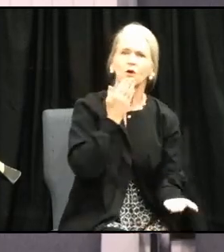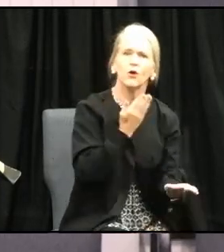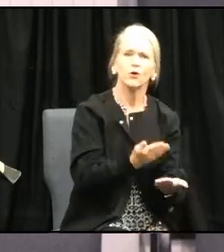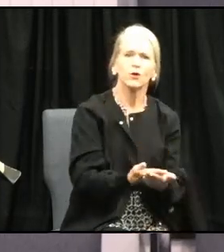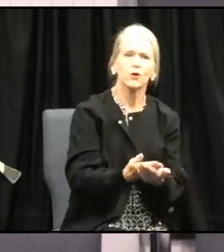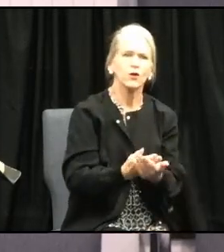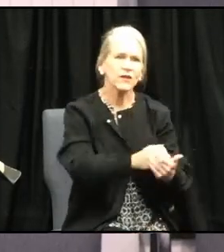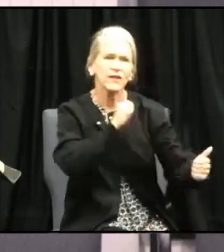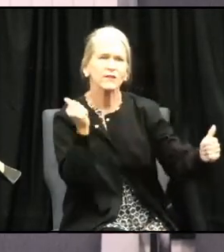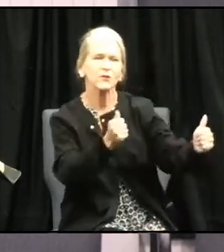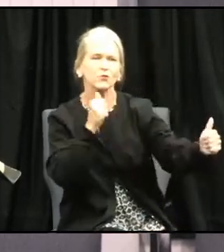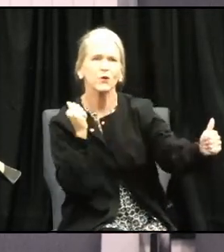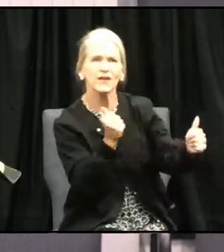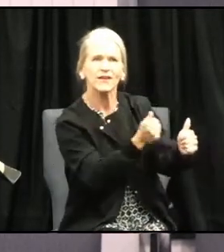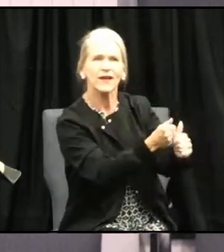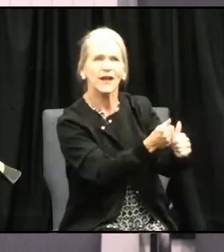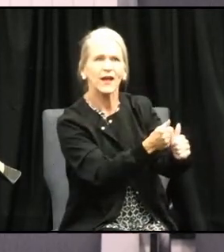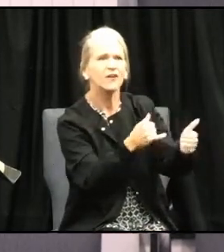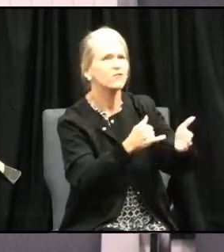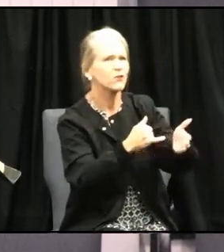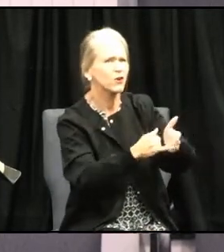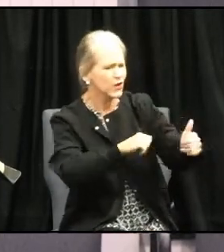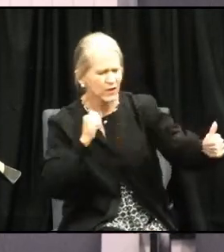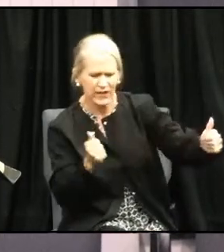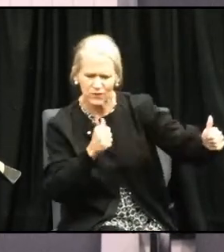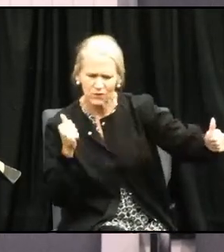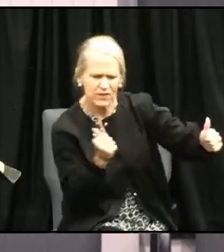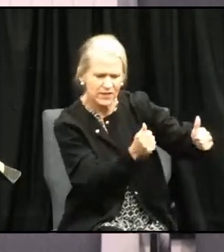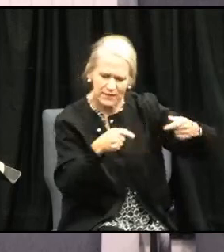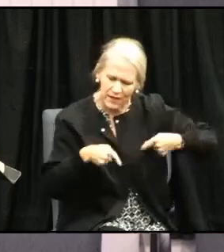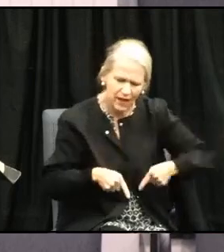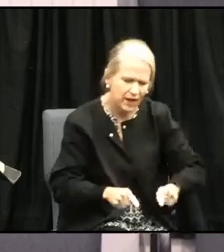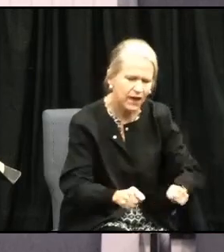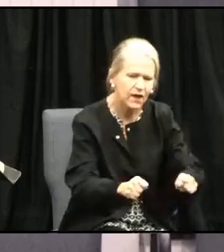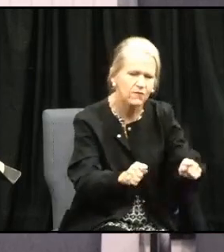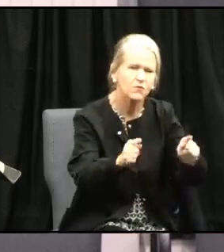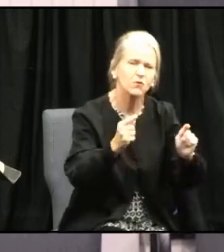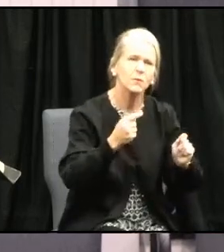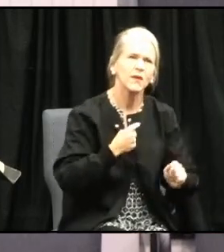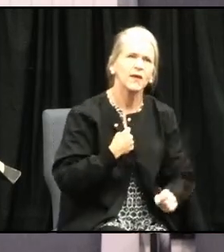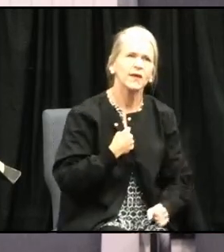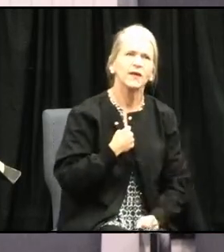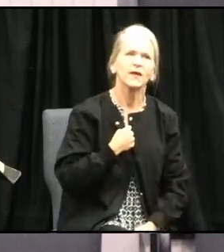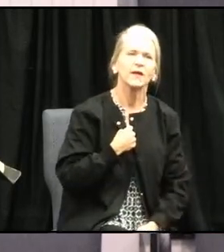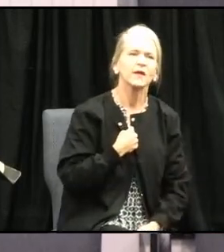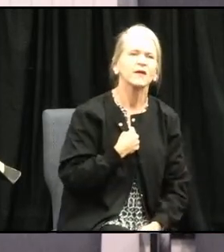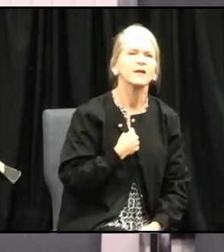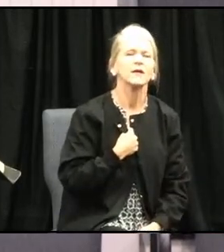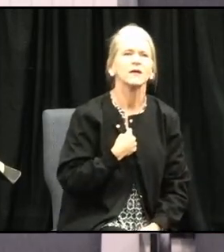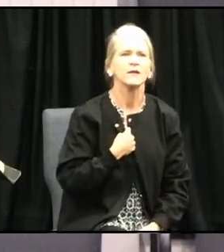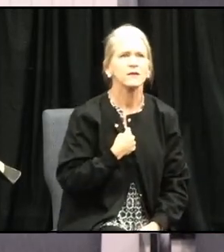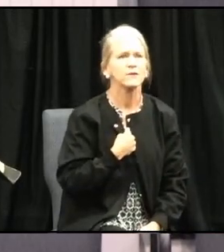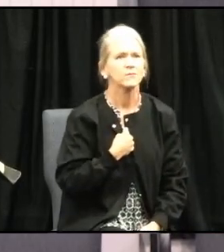everything. Your goodness is running after us, running after me.